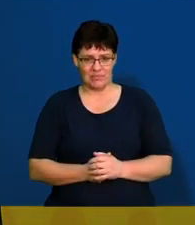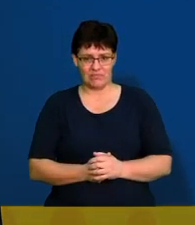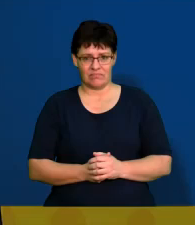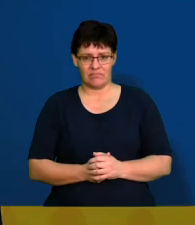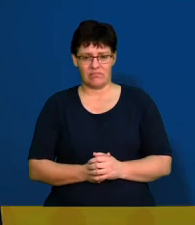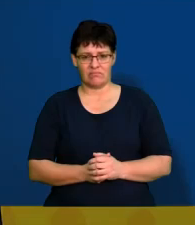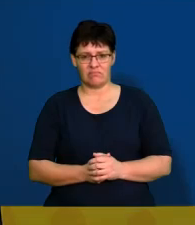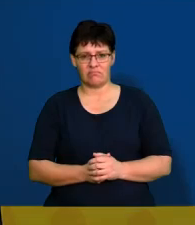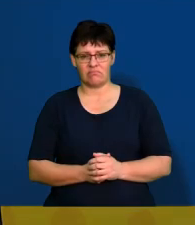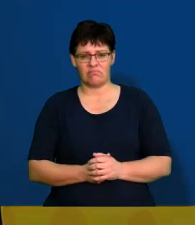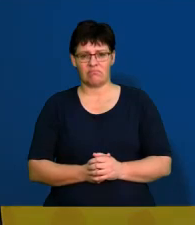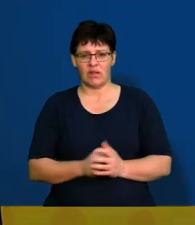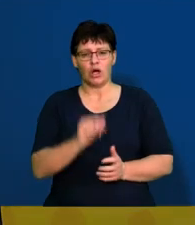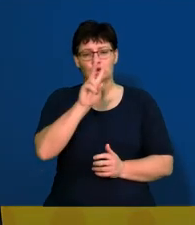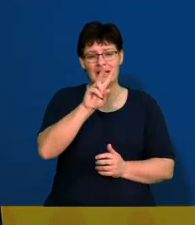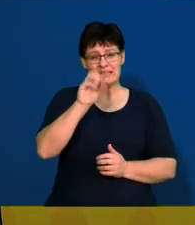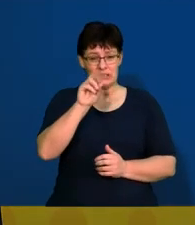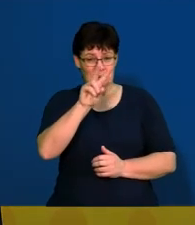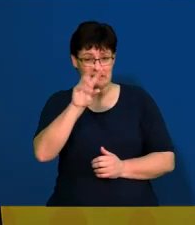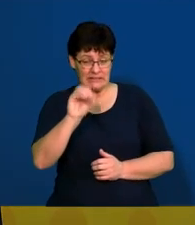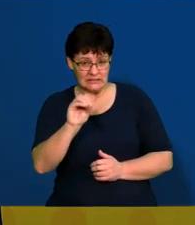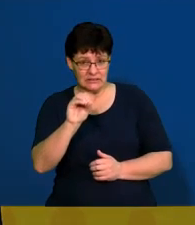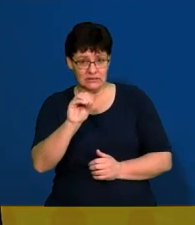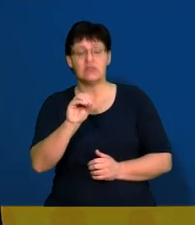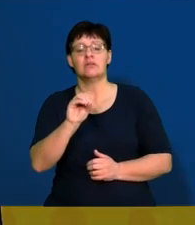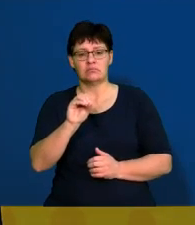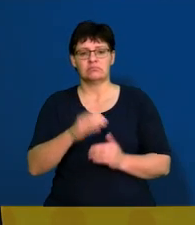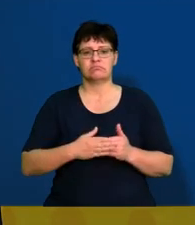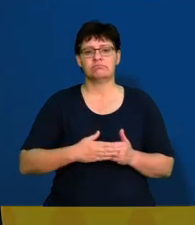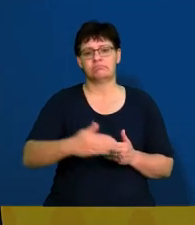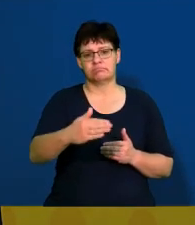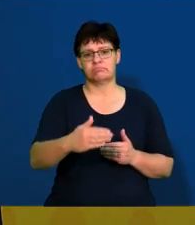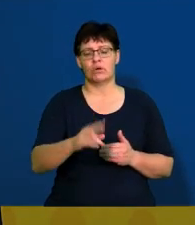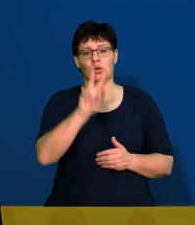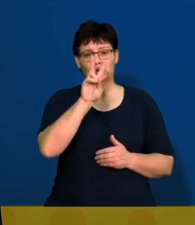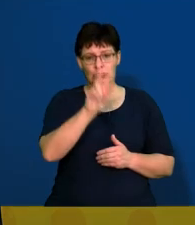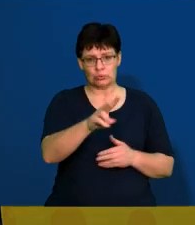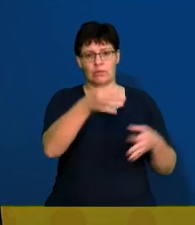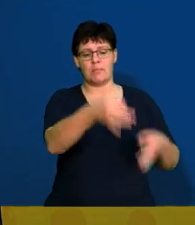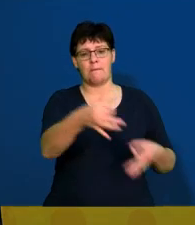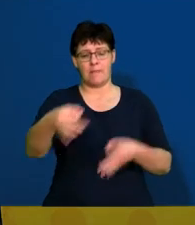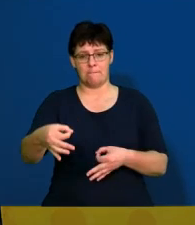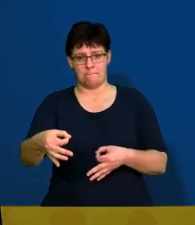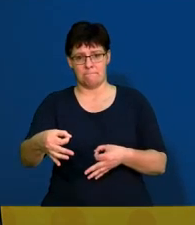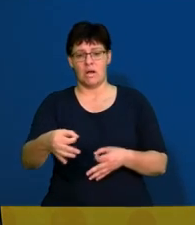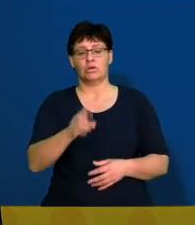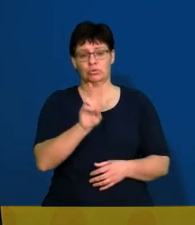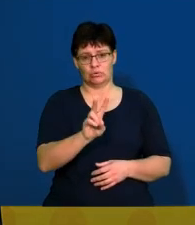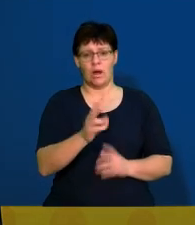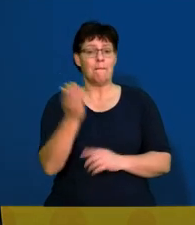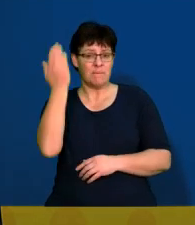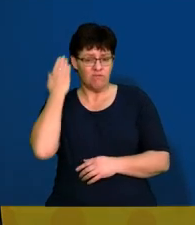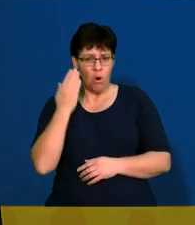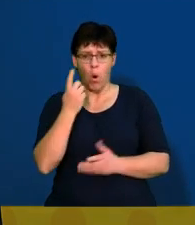So from 2020, there will now be 2 business studies papers that you'll be writing, where in the past there was only